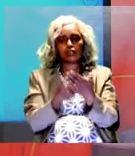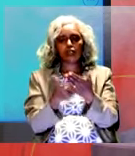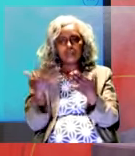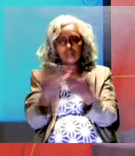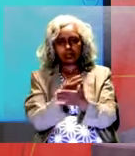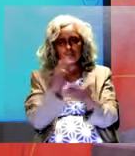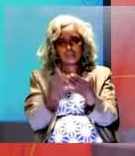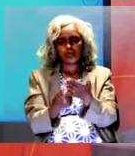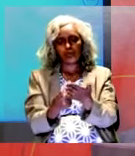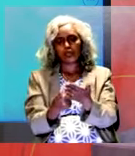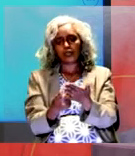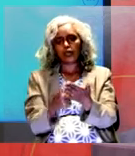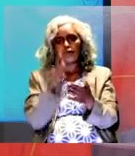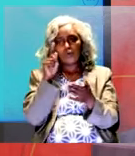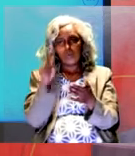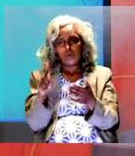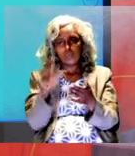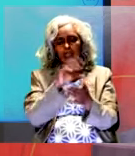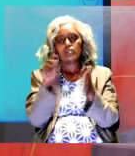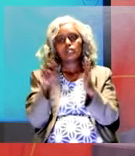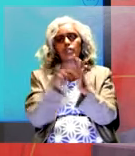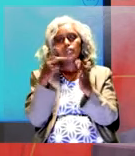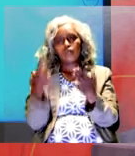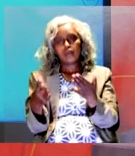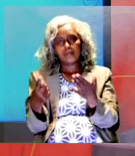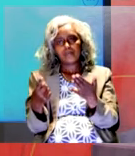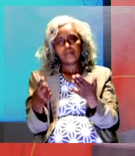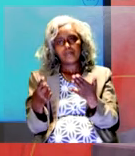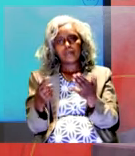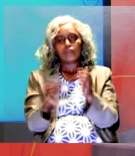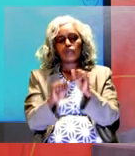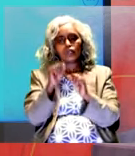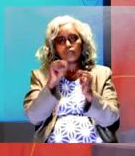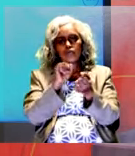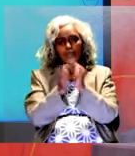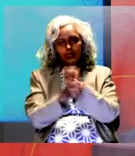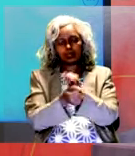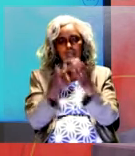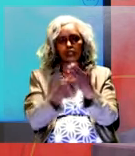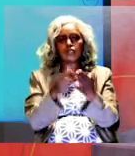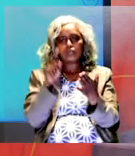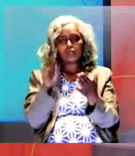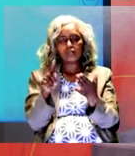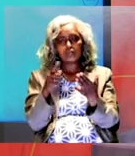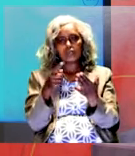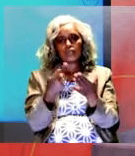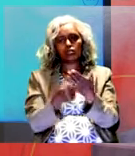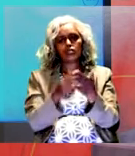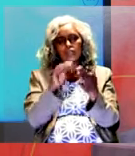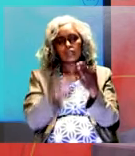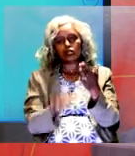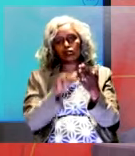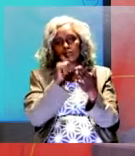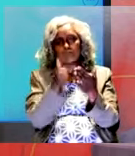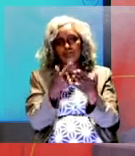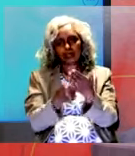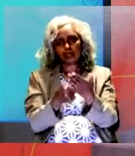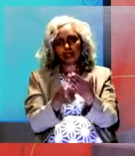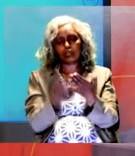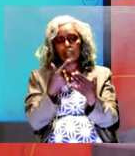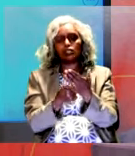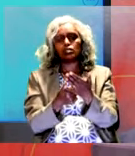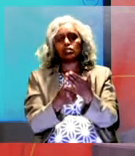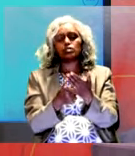this one and negative 1, when you compare these two, 1 is not less than this one. So this sequence